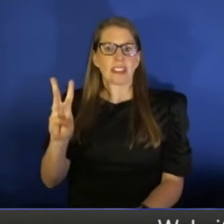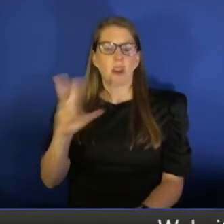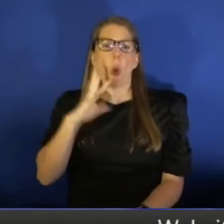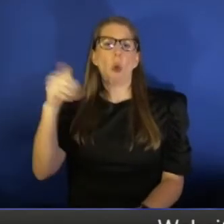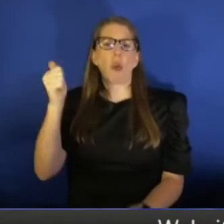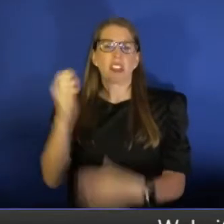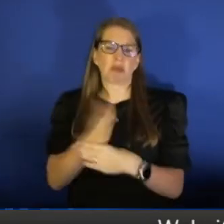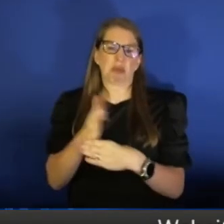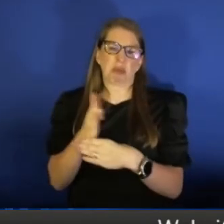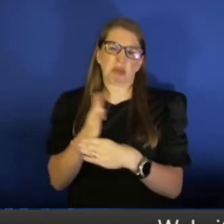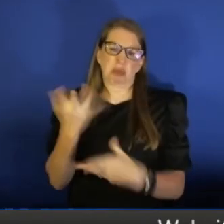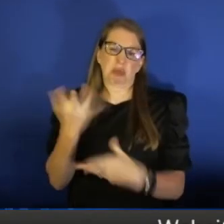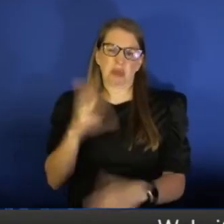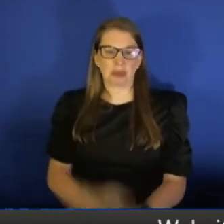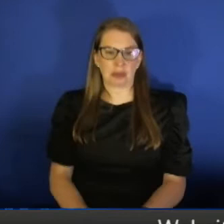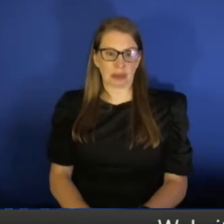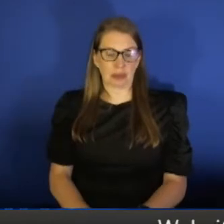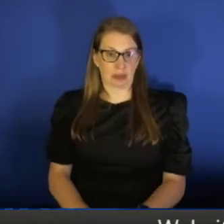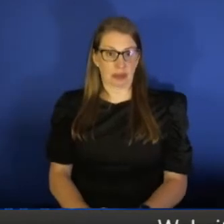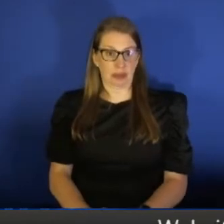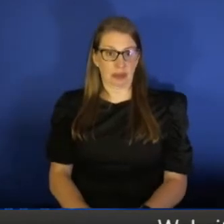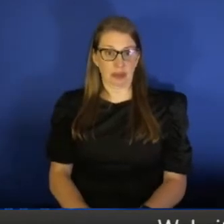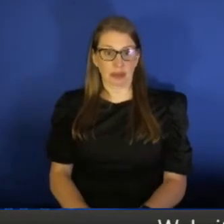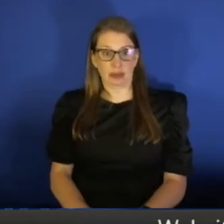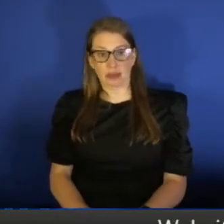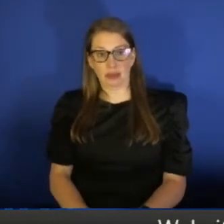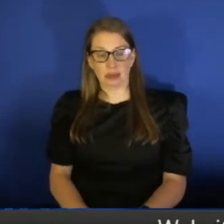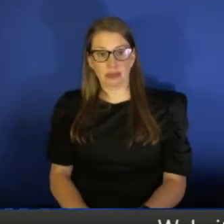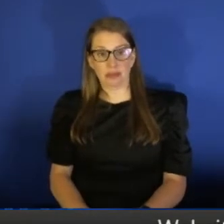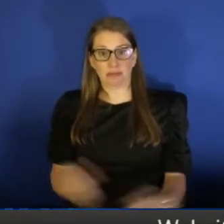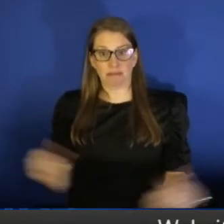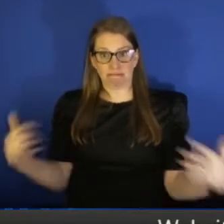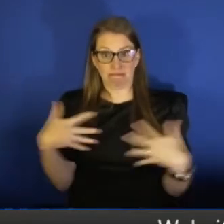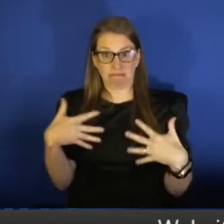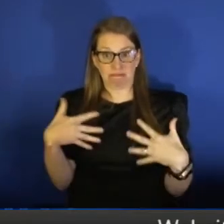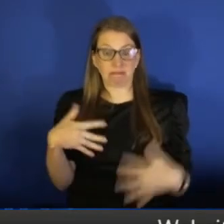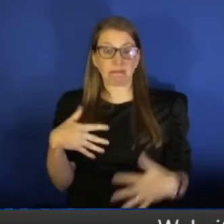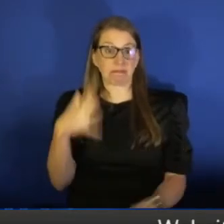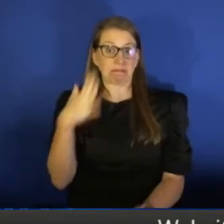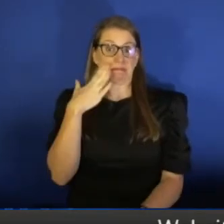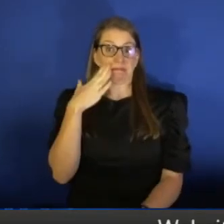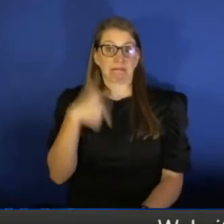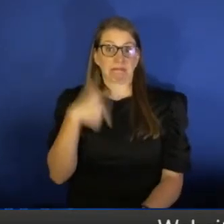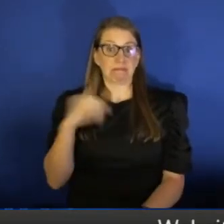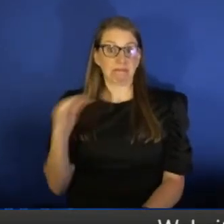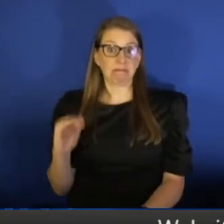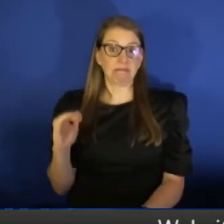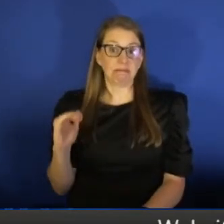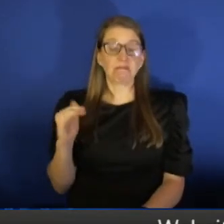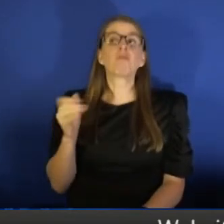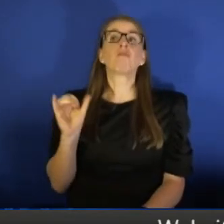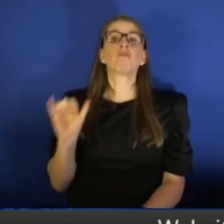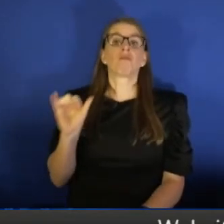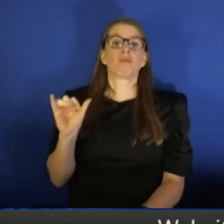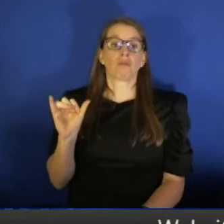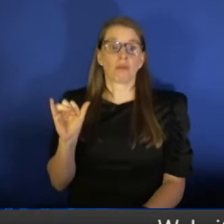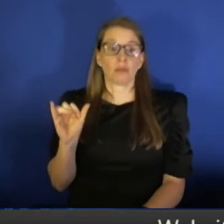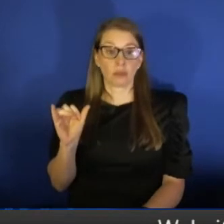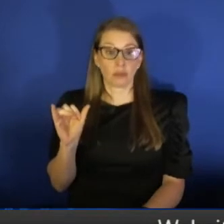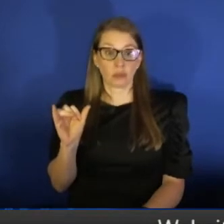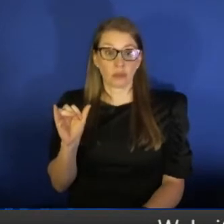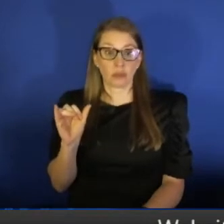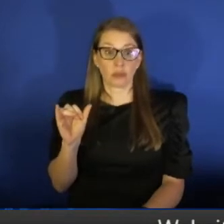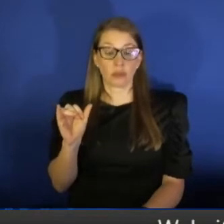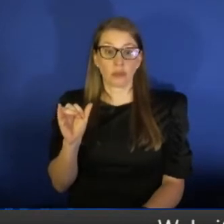yeah. And that definitely was scary to know as a kid that I might be reliving an episode that I